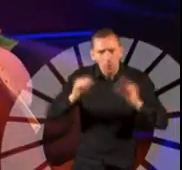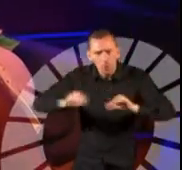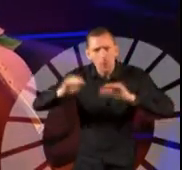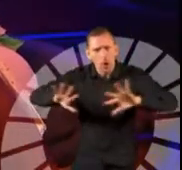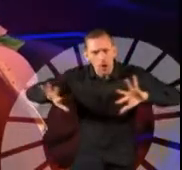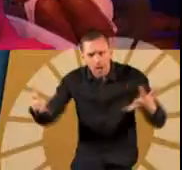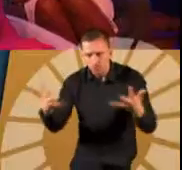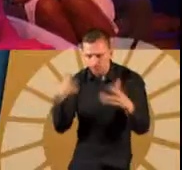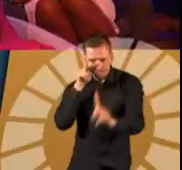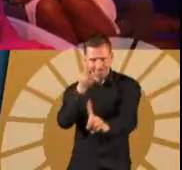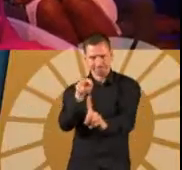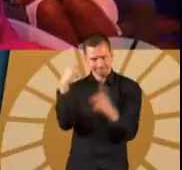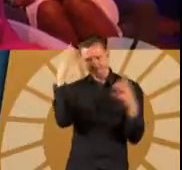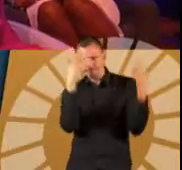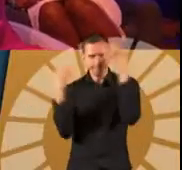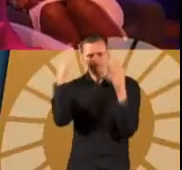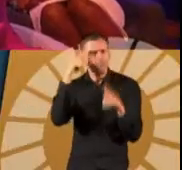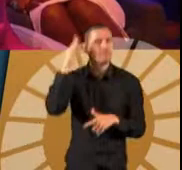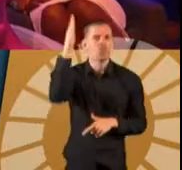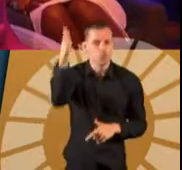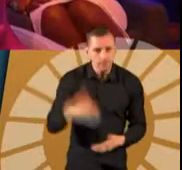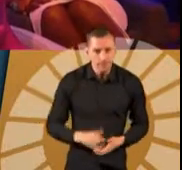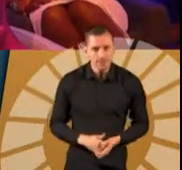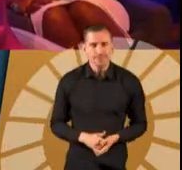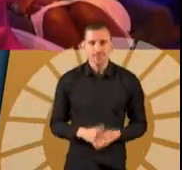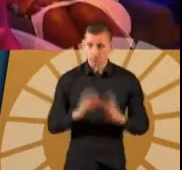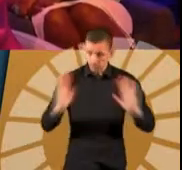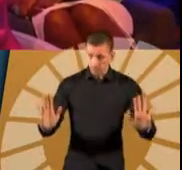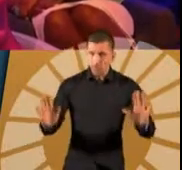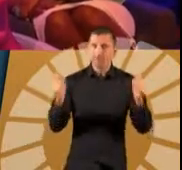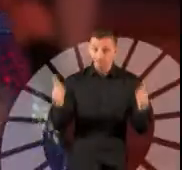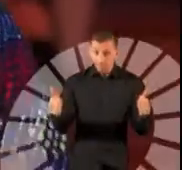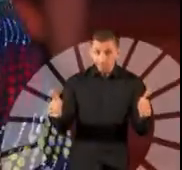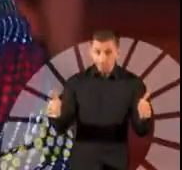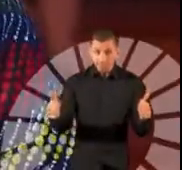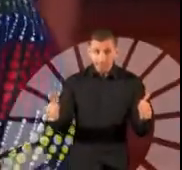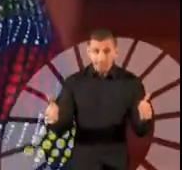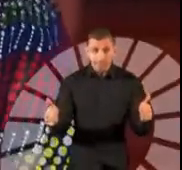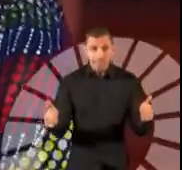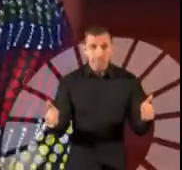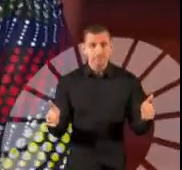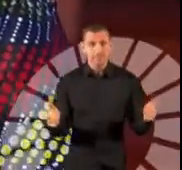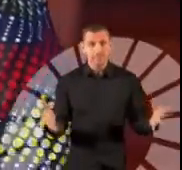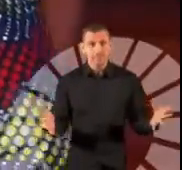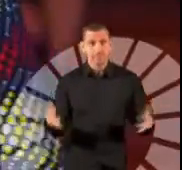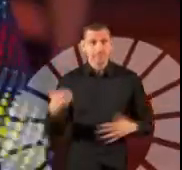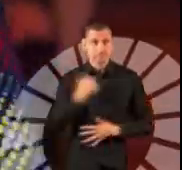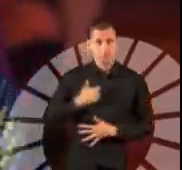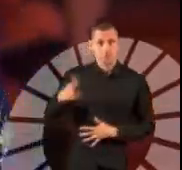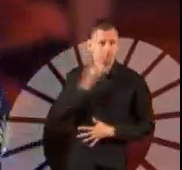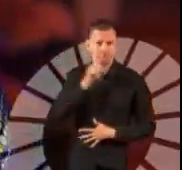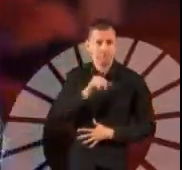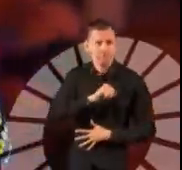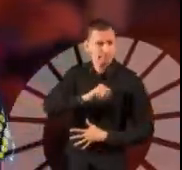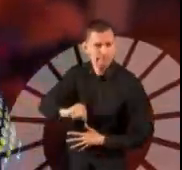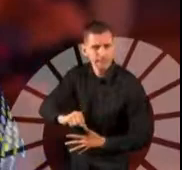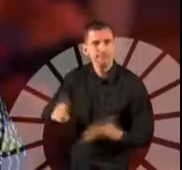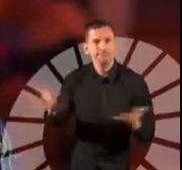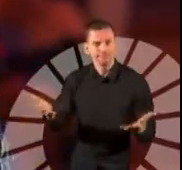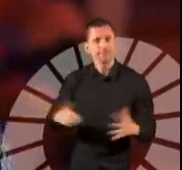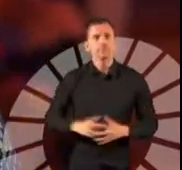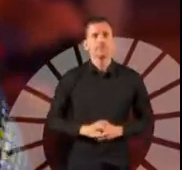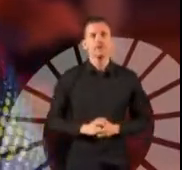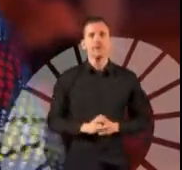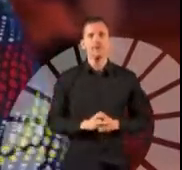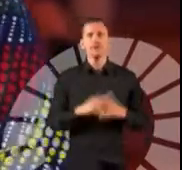intergenerational dialogue. You say that you're all about youth leadership. We say co-create, partner, and fund us, and ensure that we're at the table